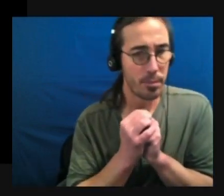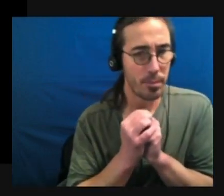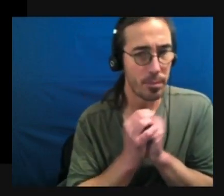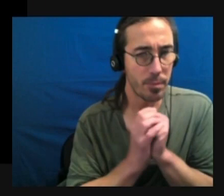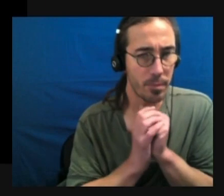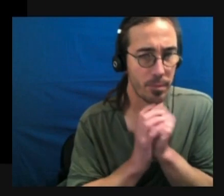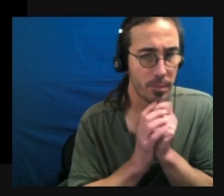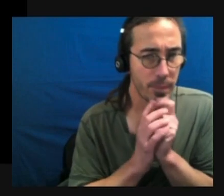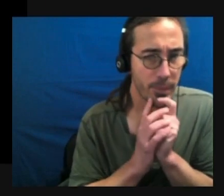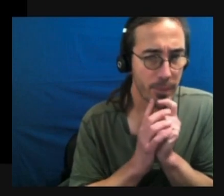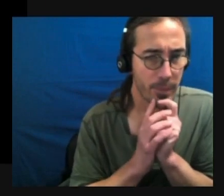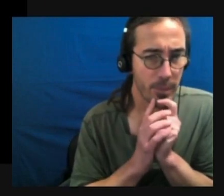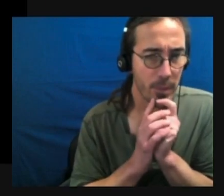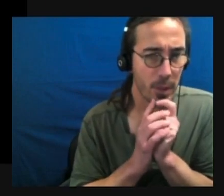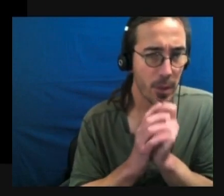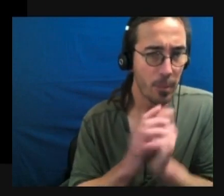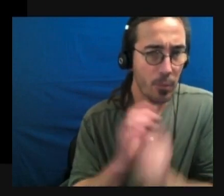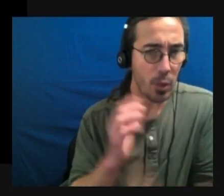One battery.